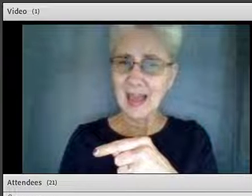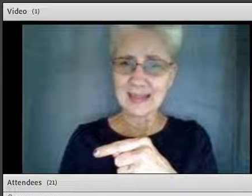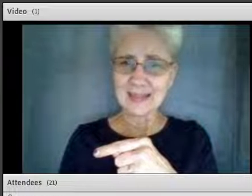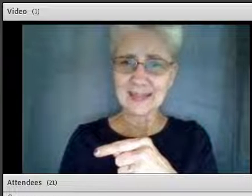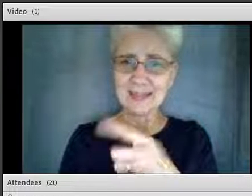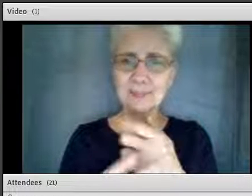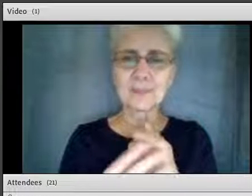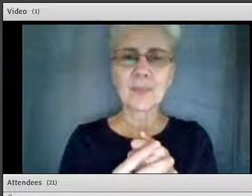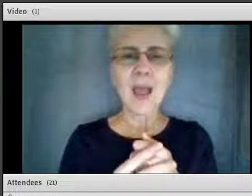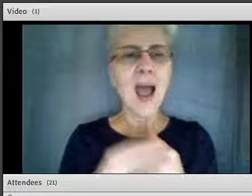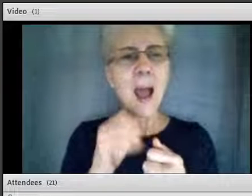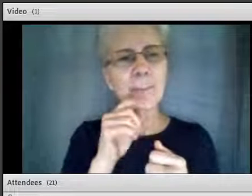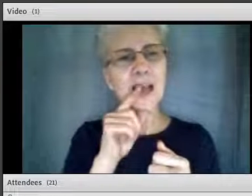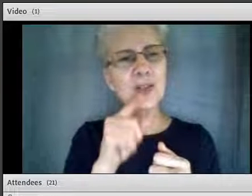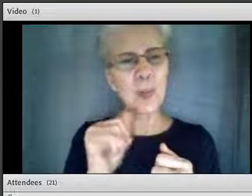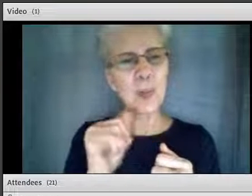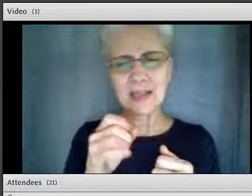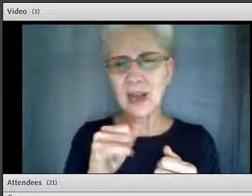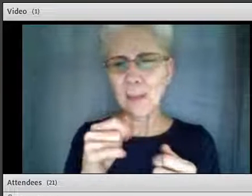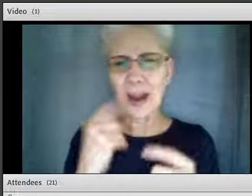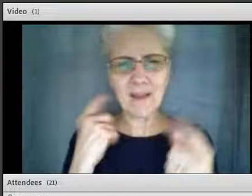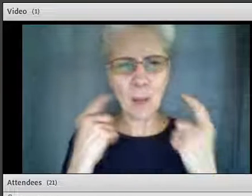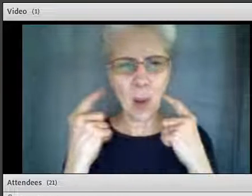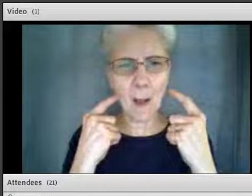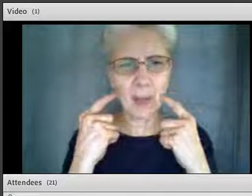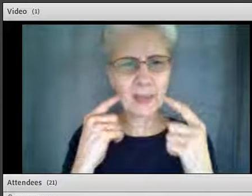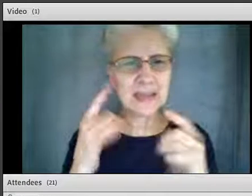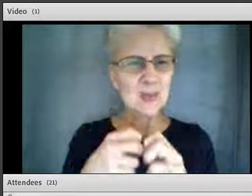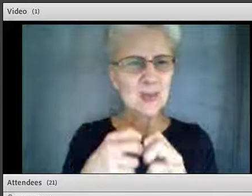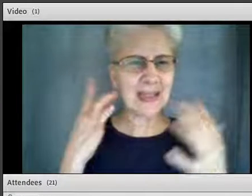I'm not sure, Angie, is anybody else having issues with sound?